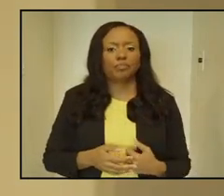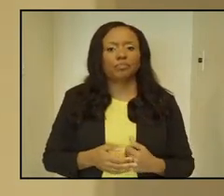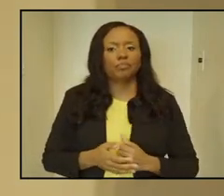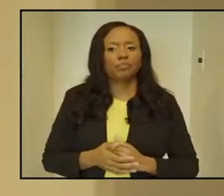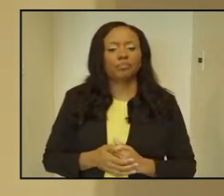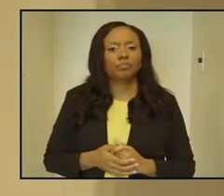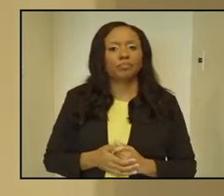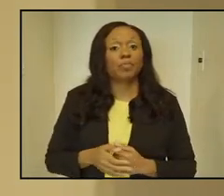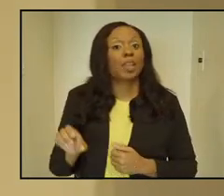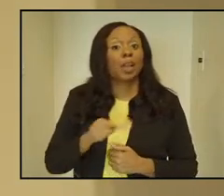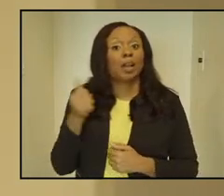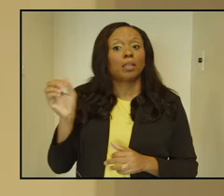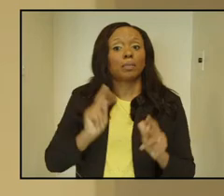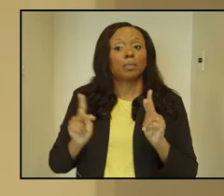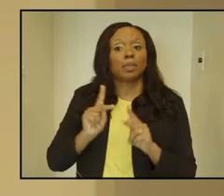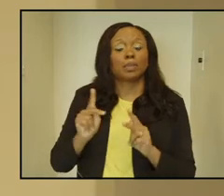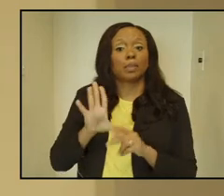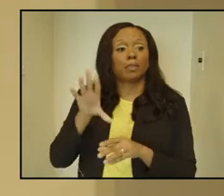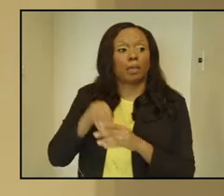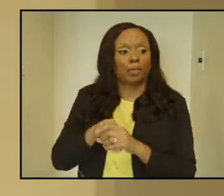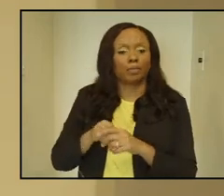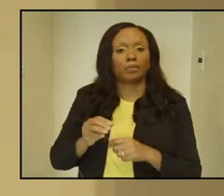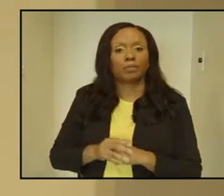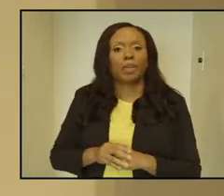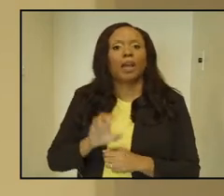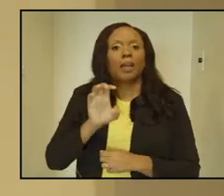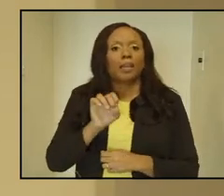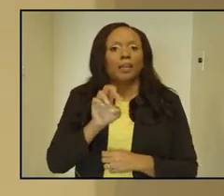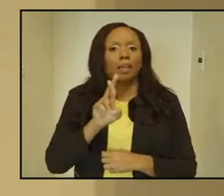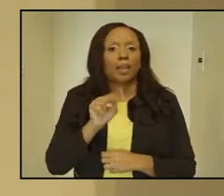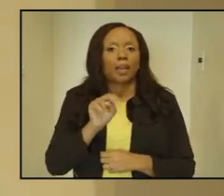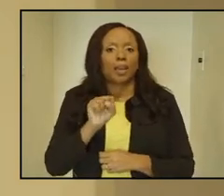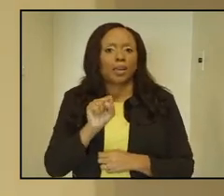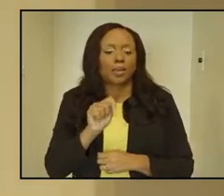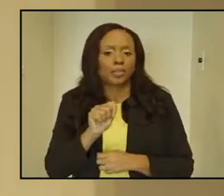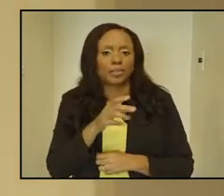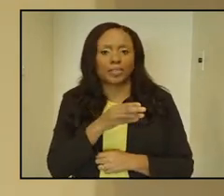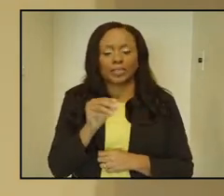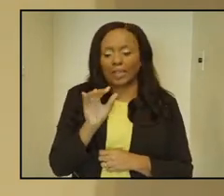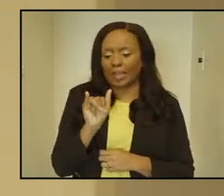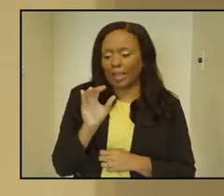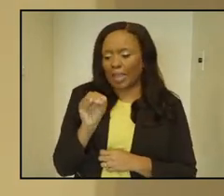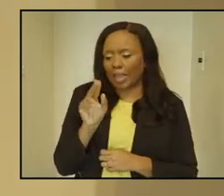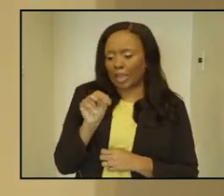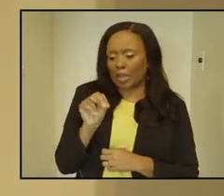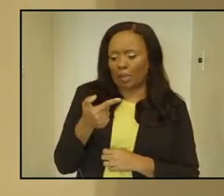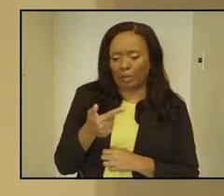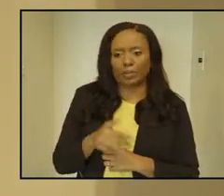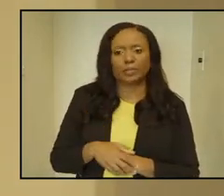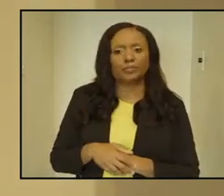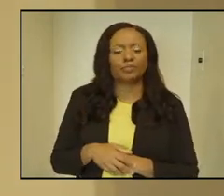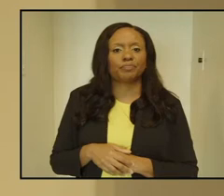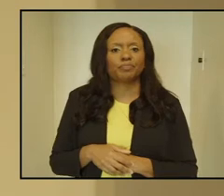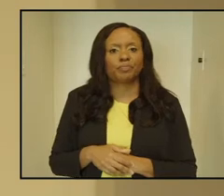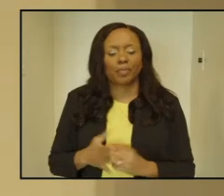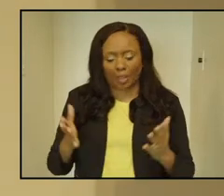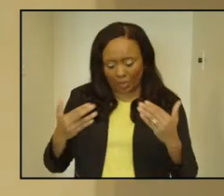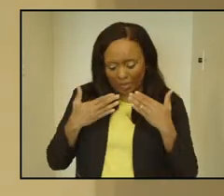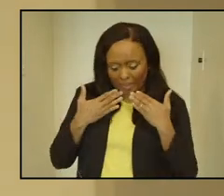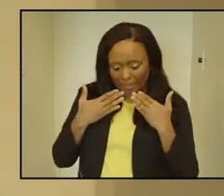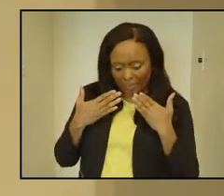player in this project, our partner, Ernst & Young, we would like to express our sincerest